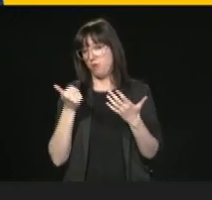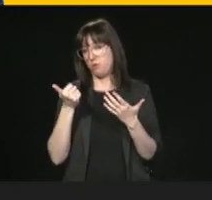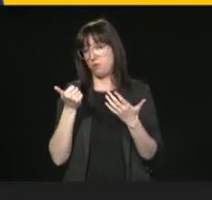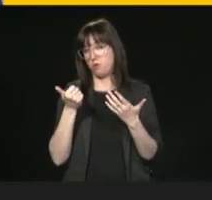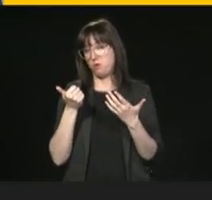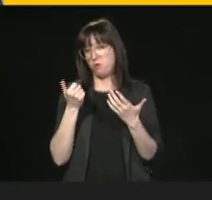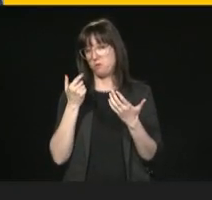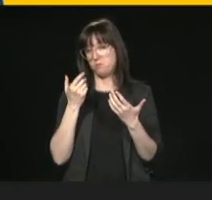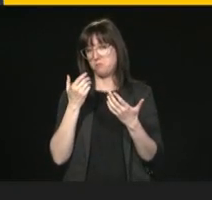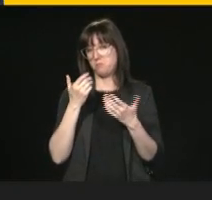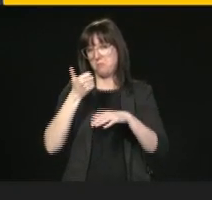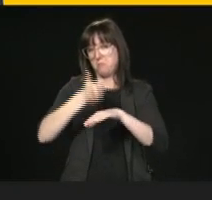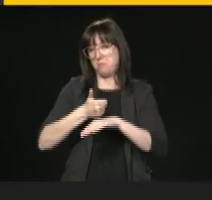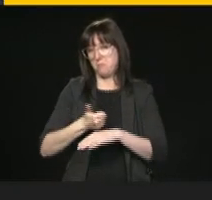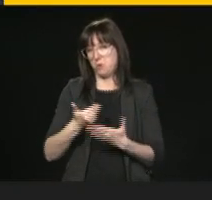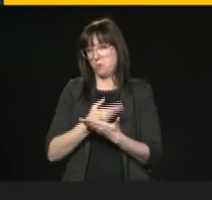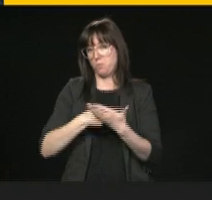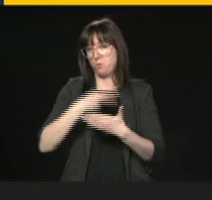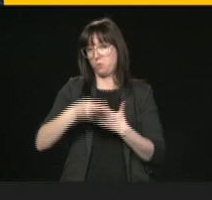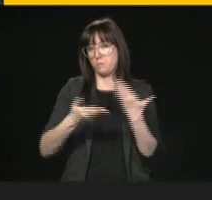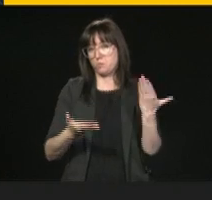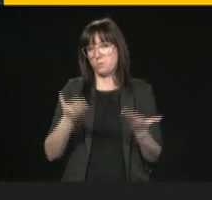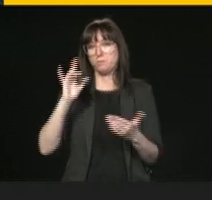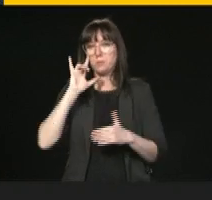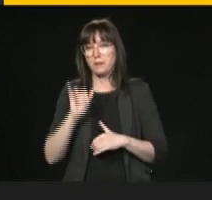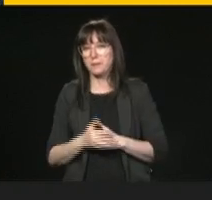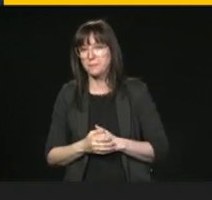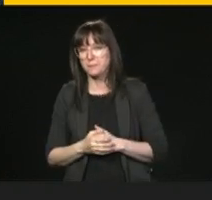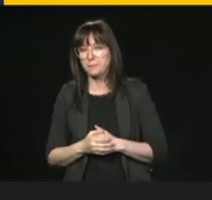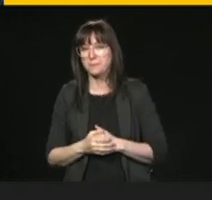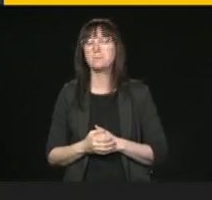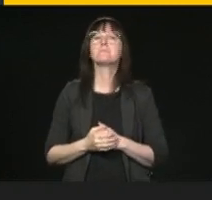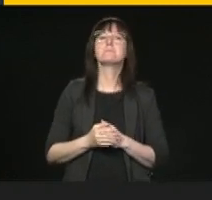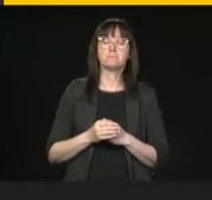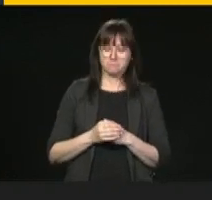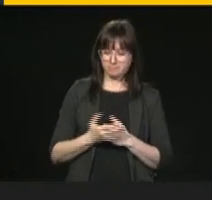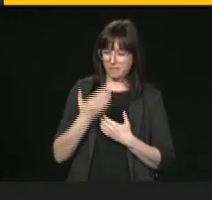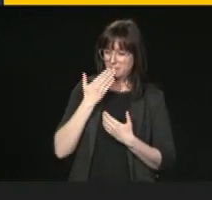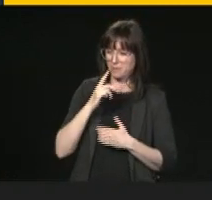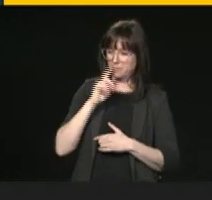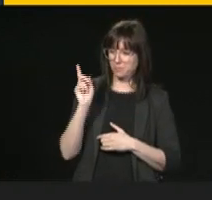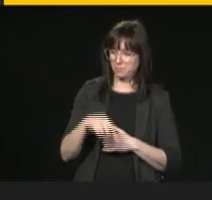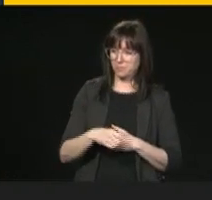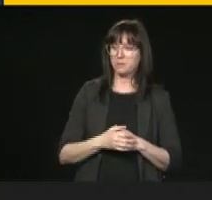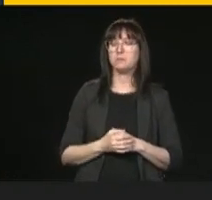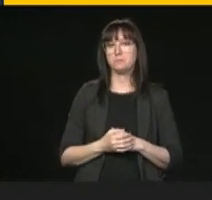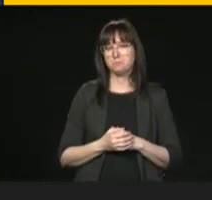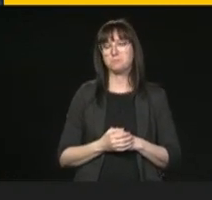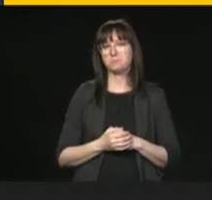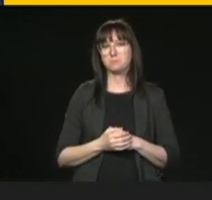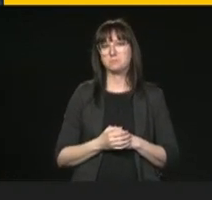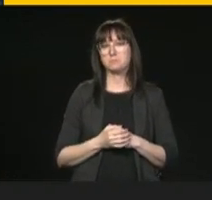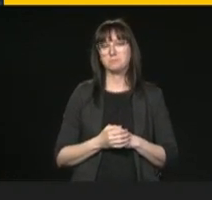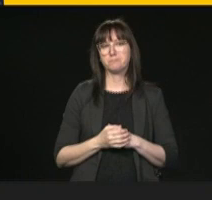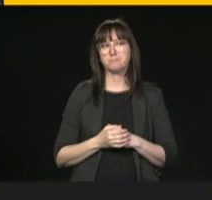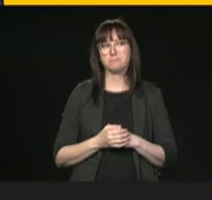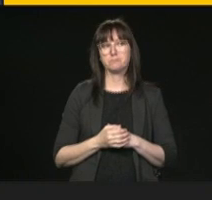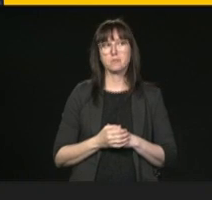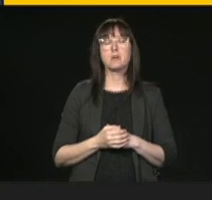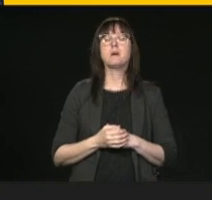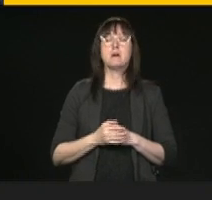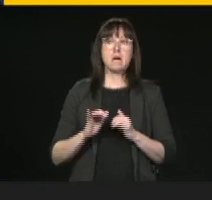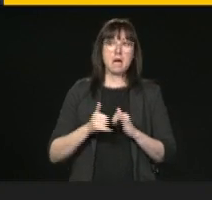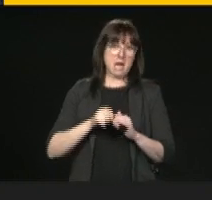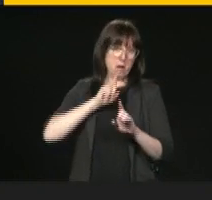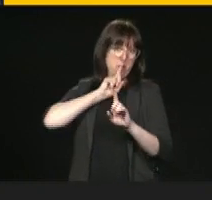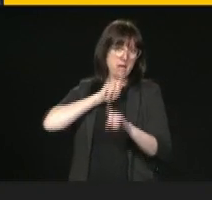Well, thank you. I think the first thing to frame my response to your question is we start